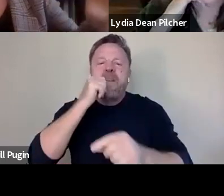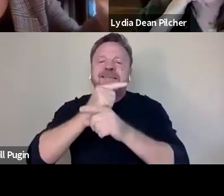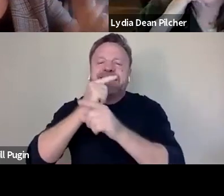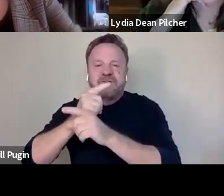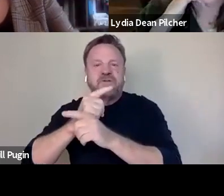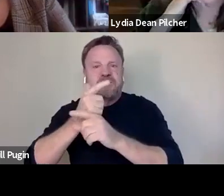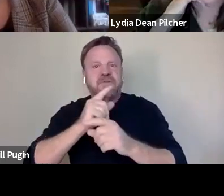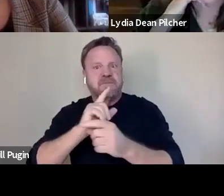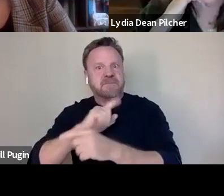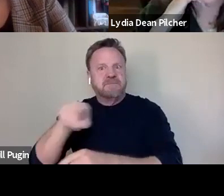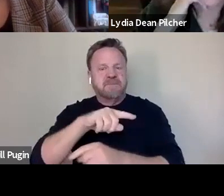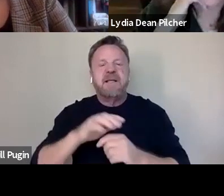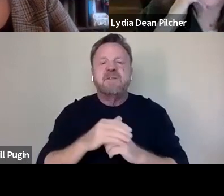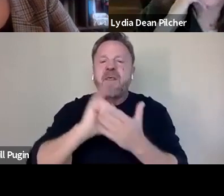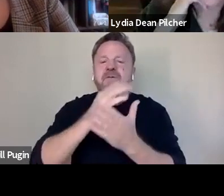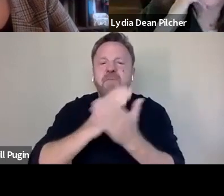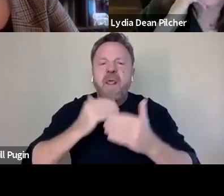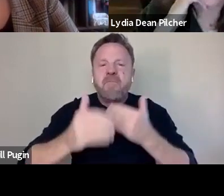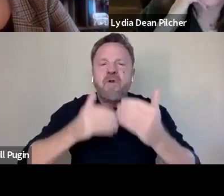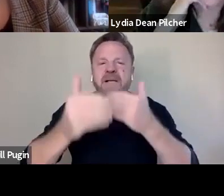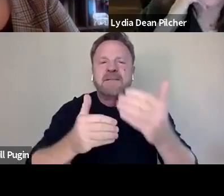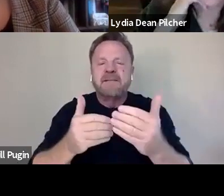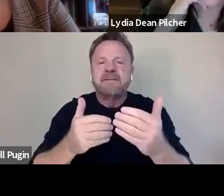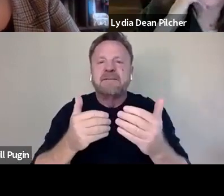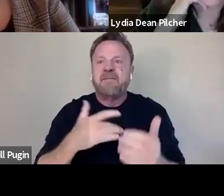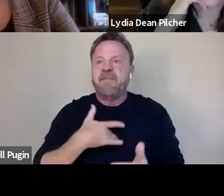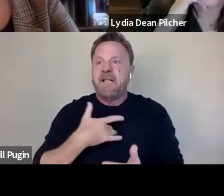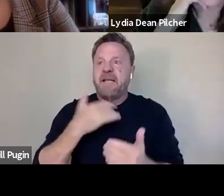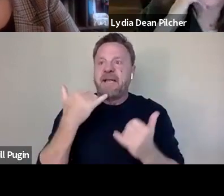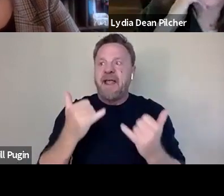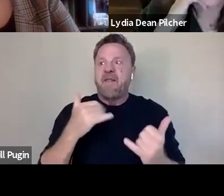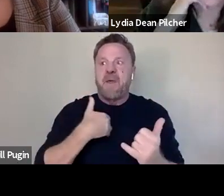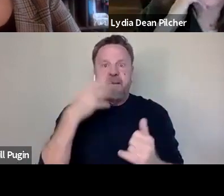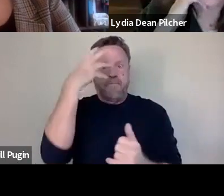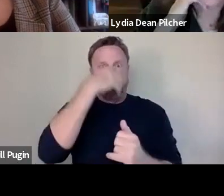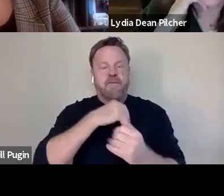part of the process, I think, was just feeling, now that we had this beautiful footage,